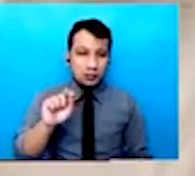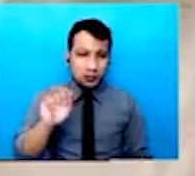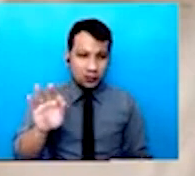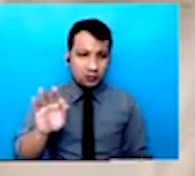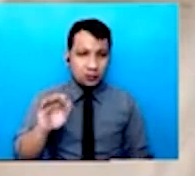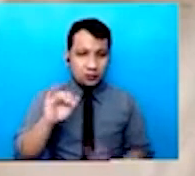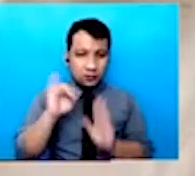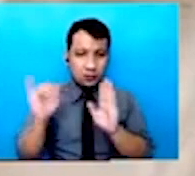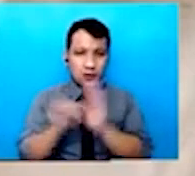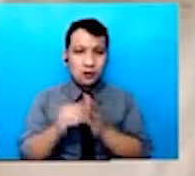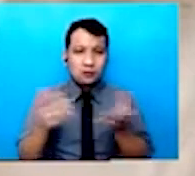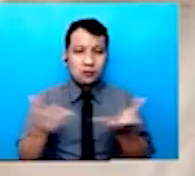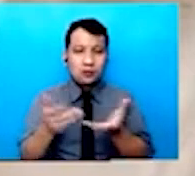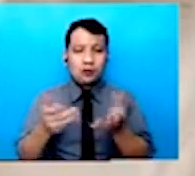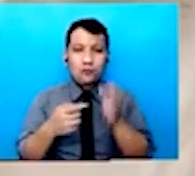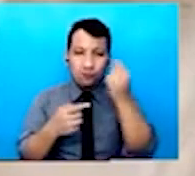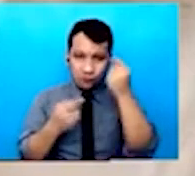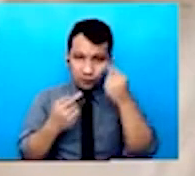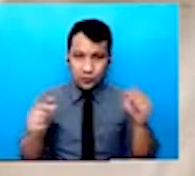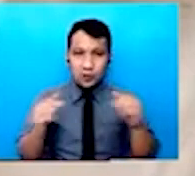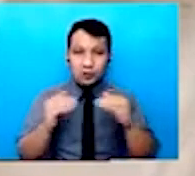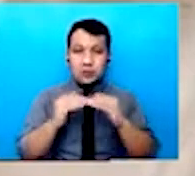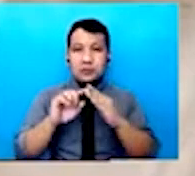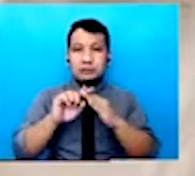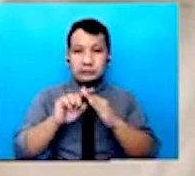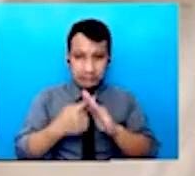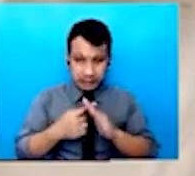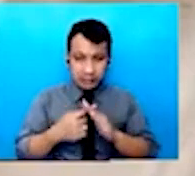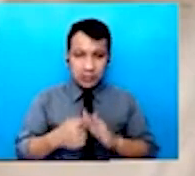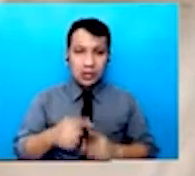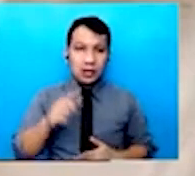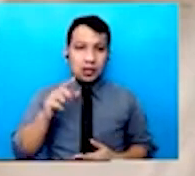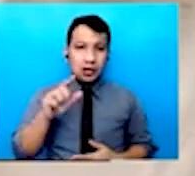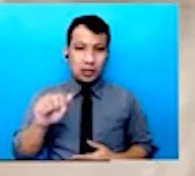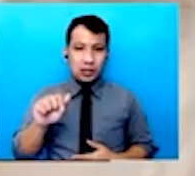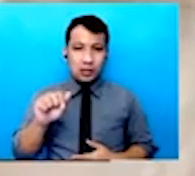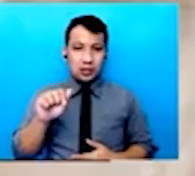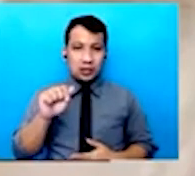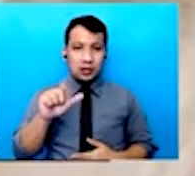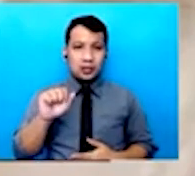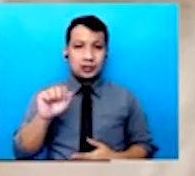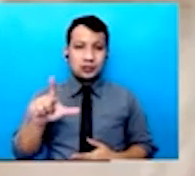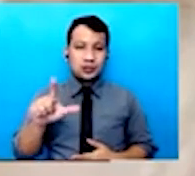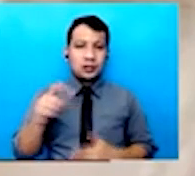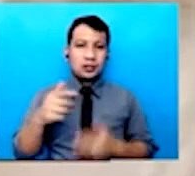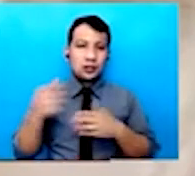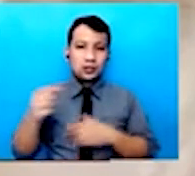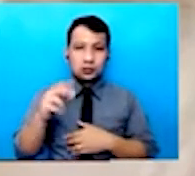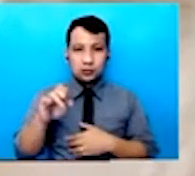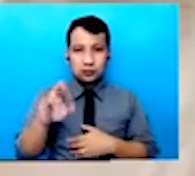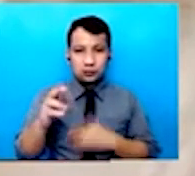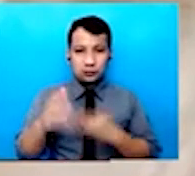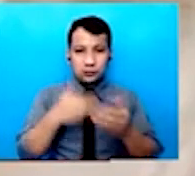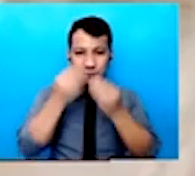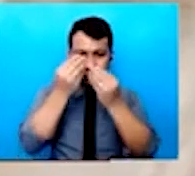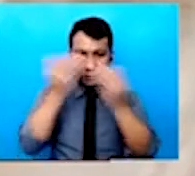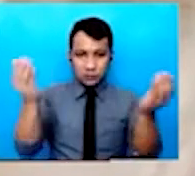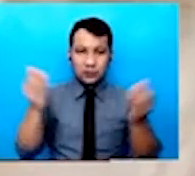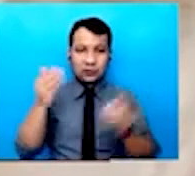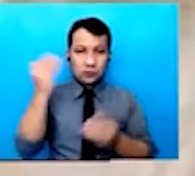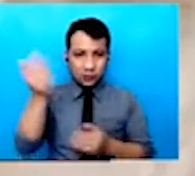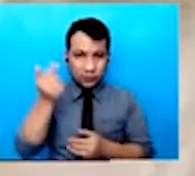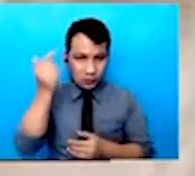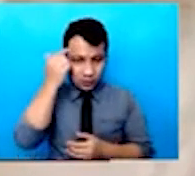identified for pilot of the ALS outside of the NCR, the process was to inform all the